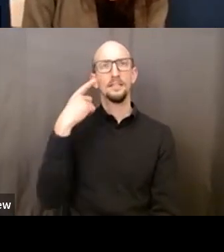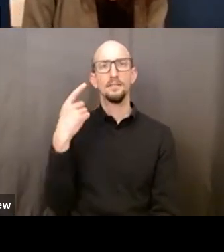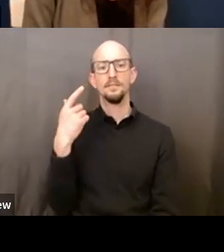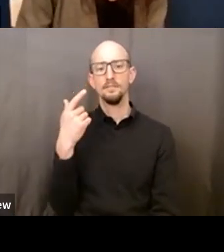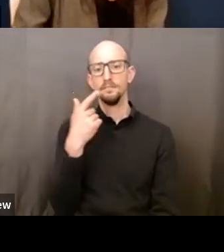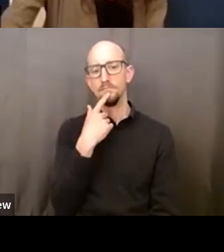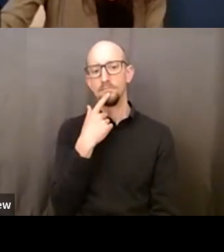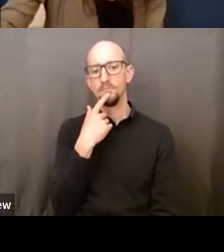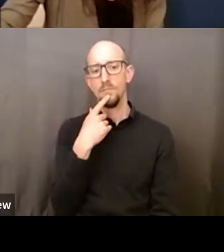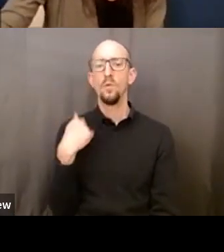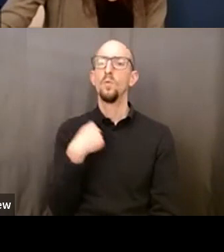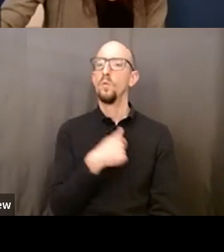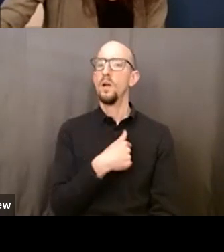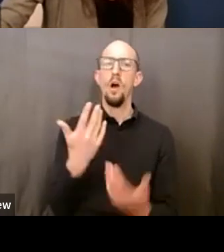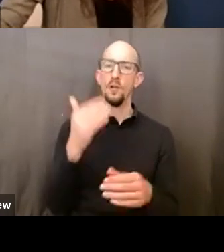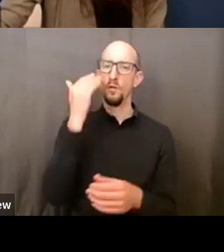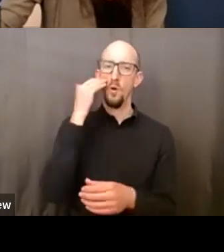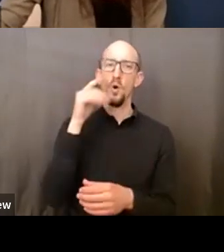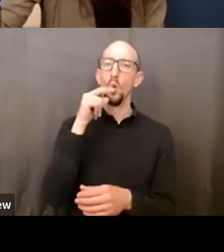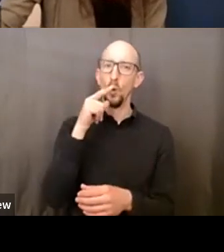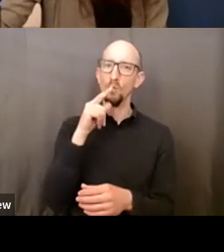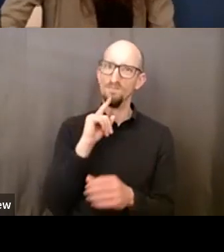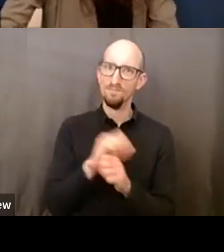we know who gets invited